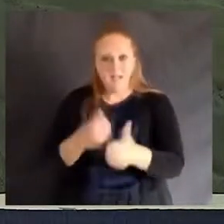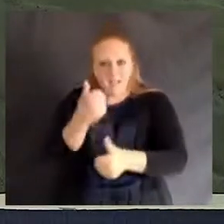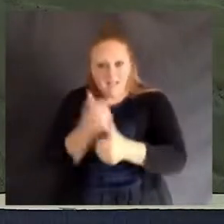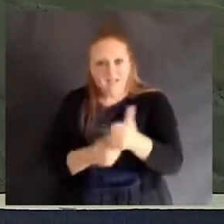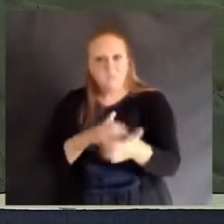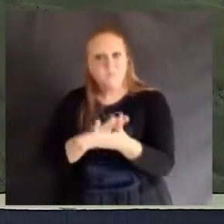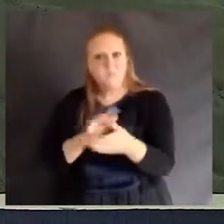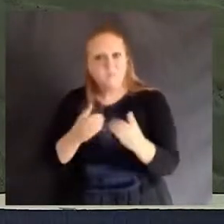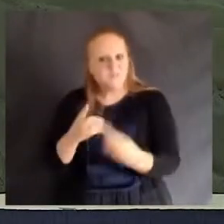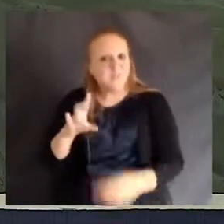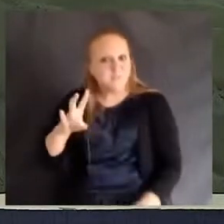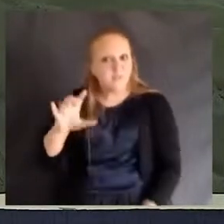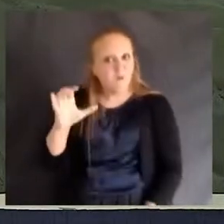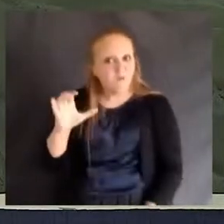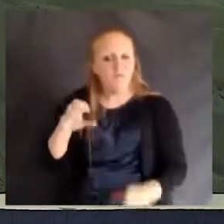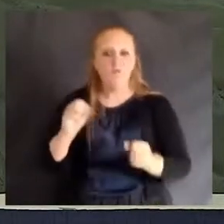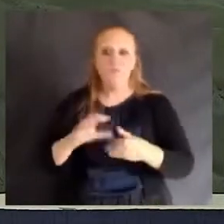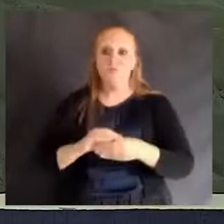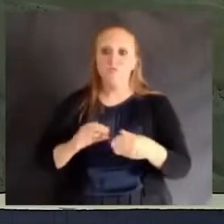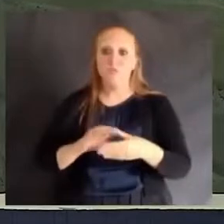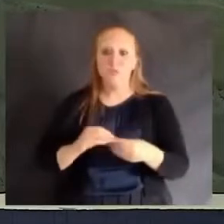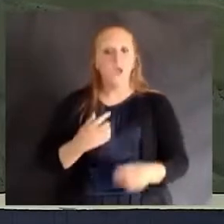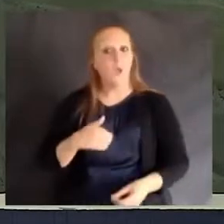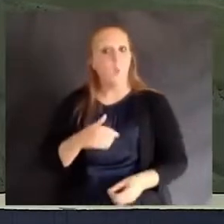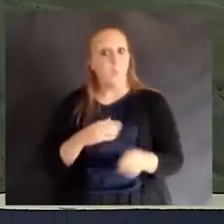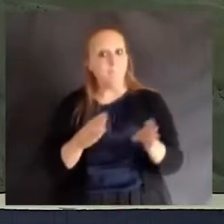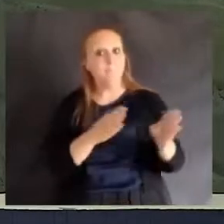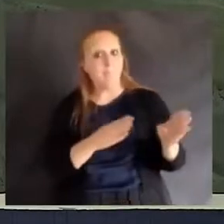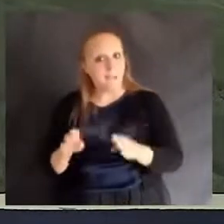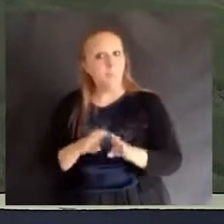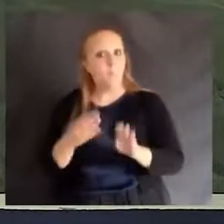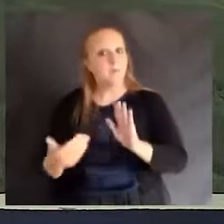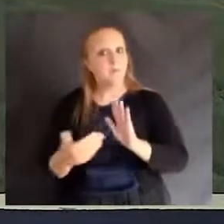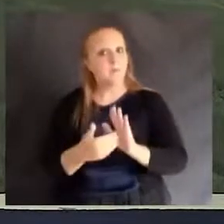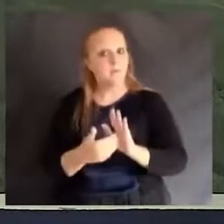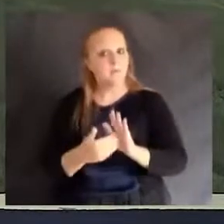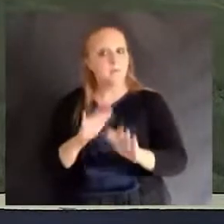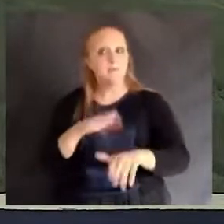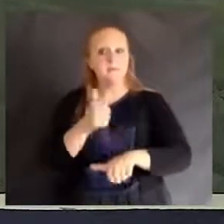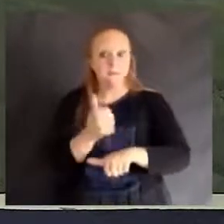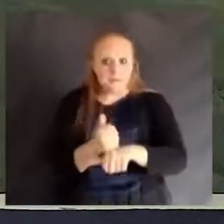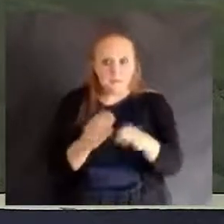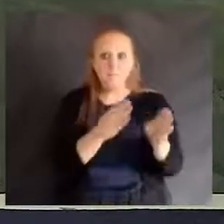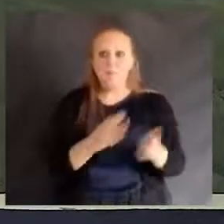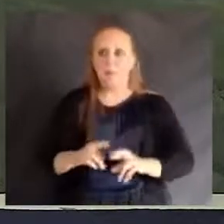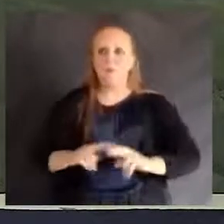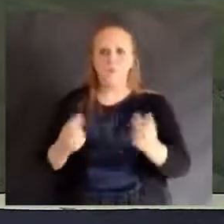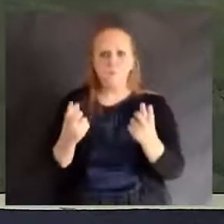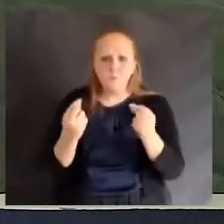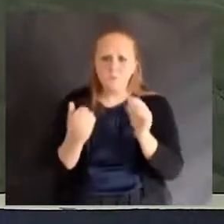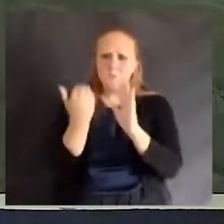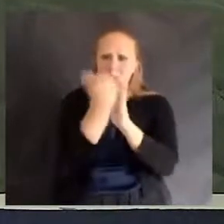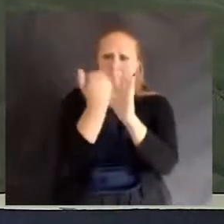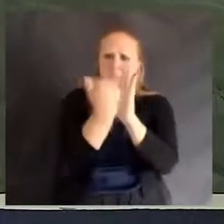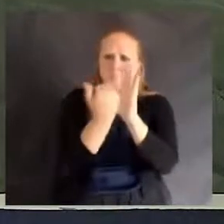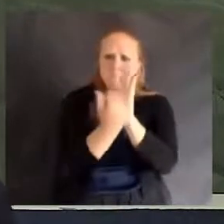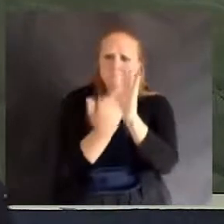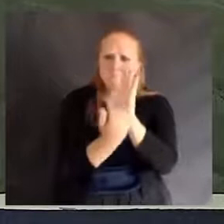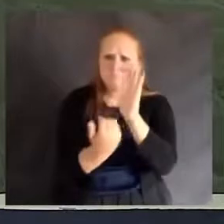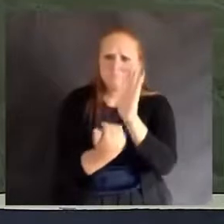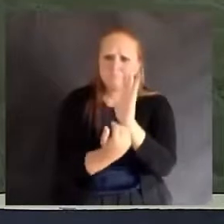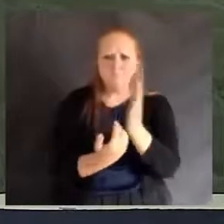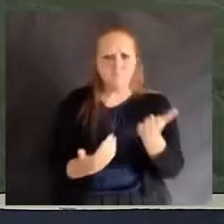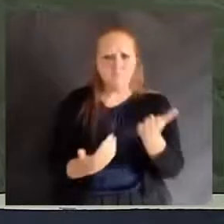reopening, and we're doing a plan to reopen. I am planning to reopen. You might